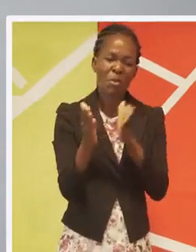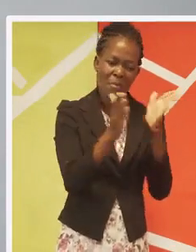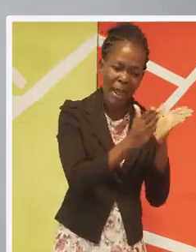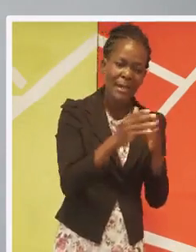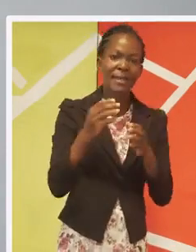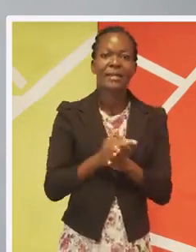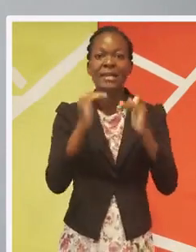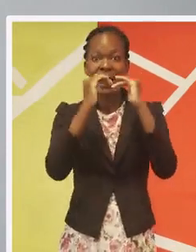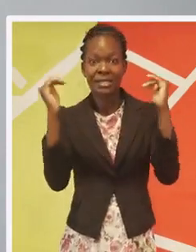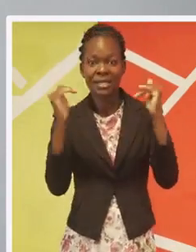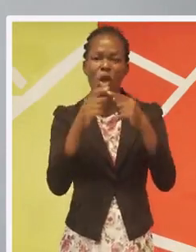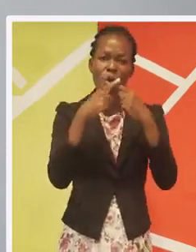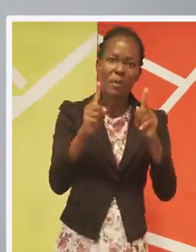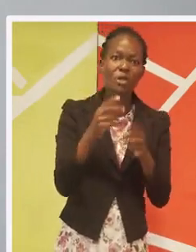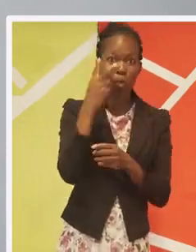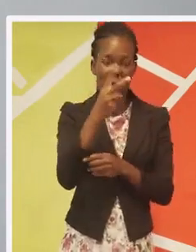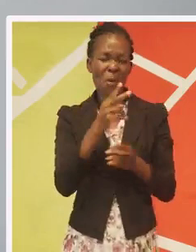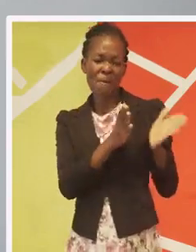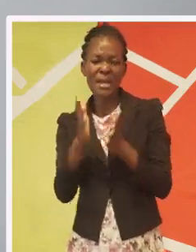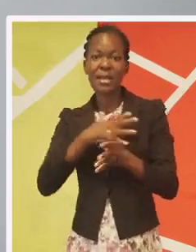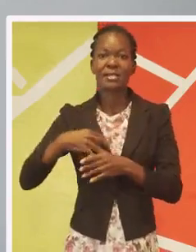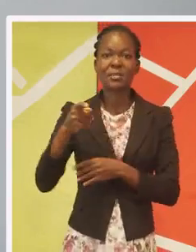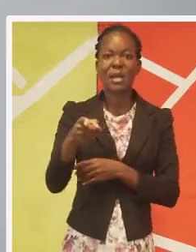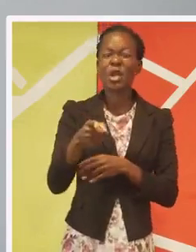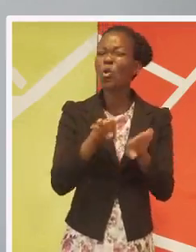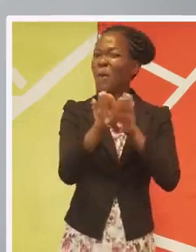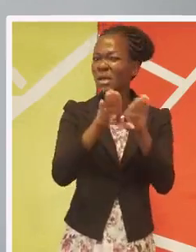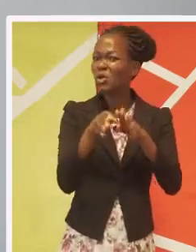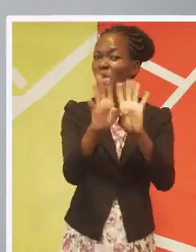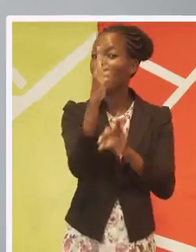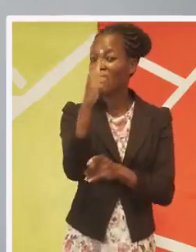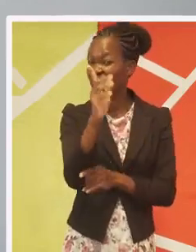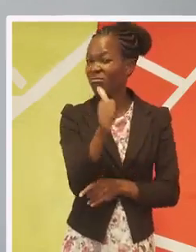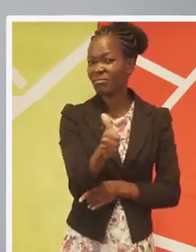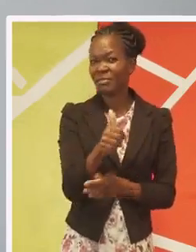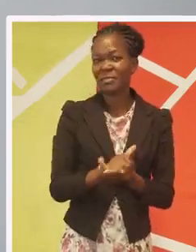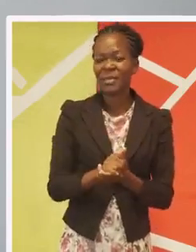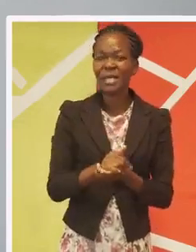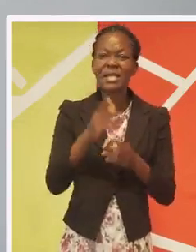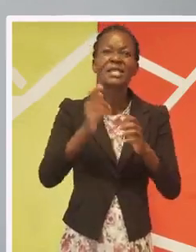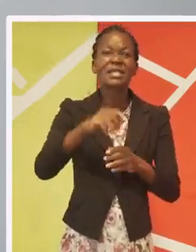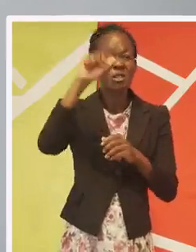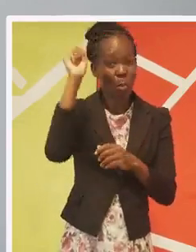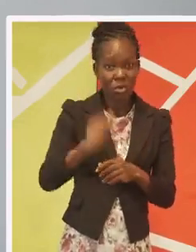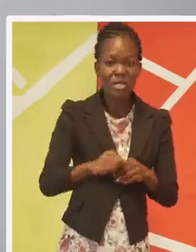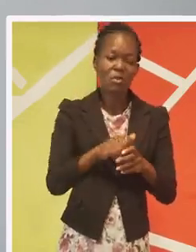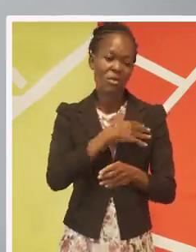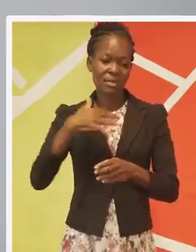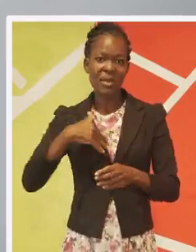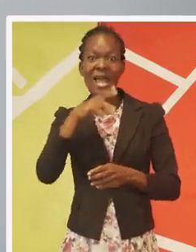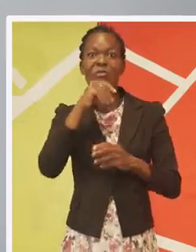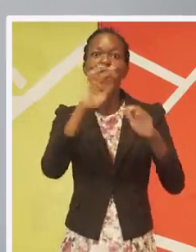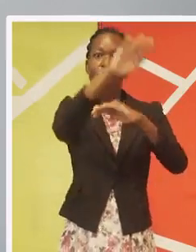gender perspective, we need to look at the competition. Is the playing field equal? Can individuals from